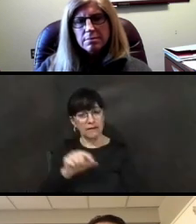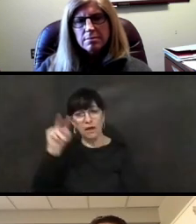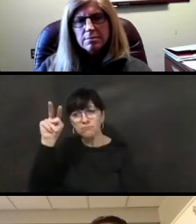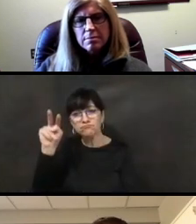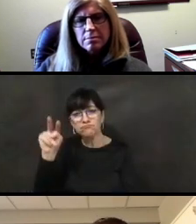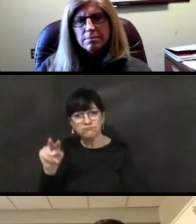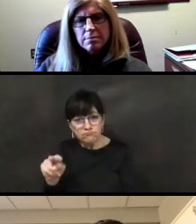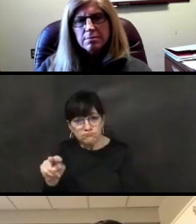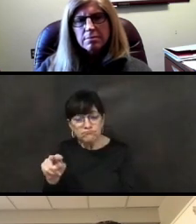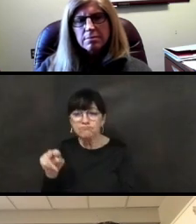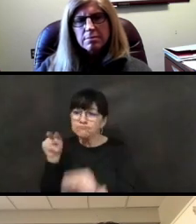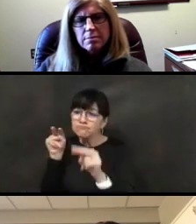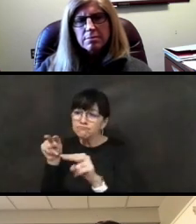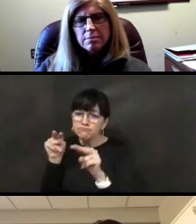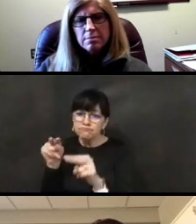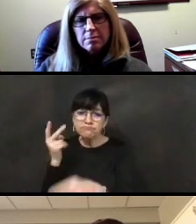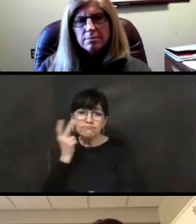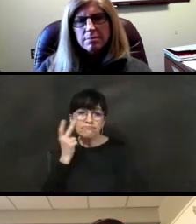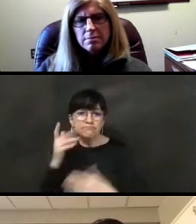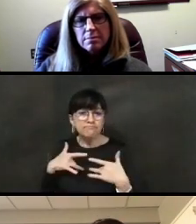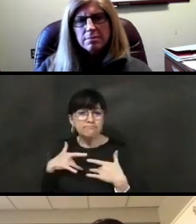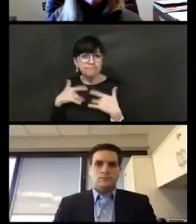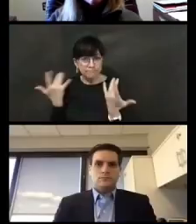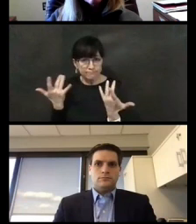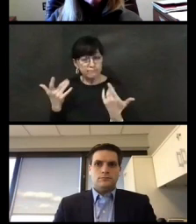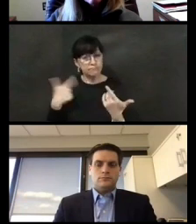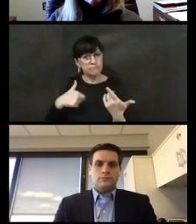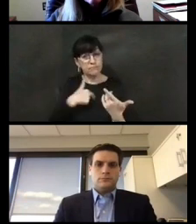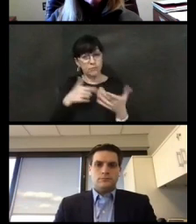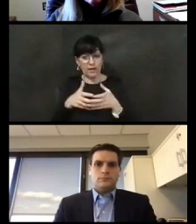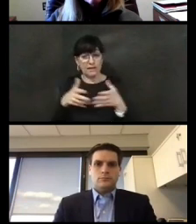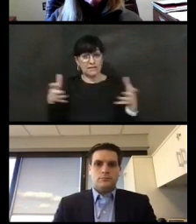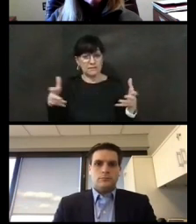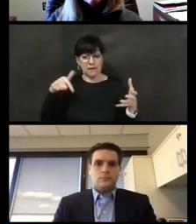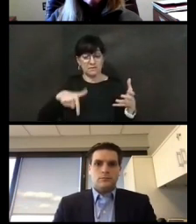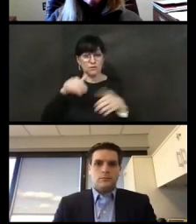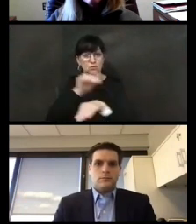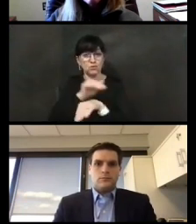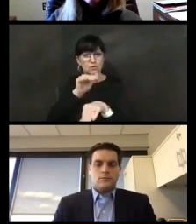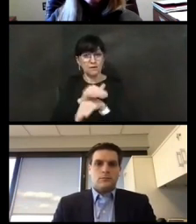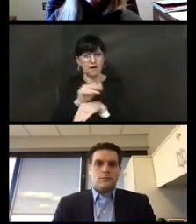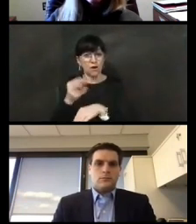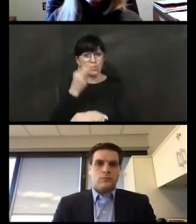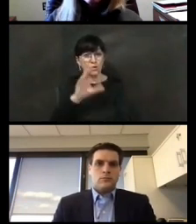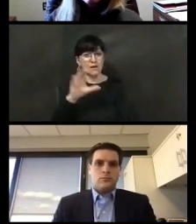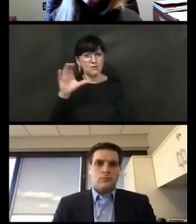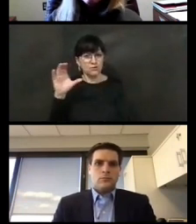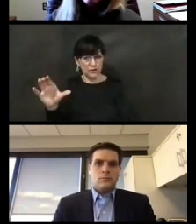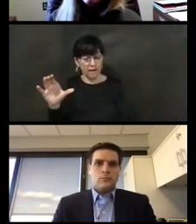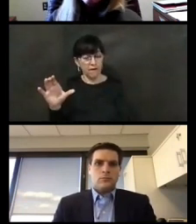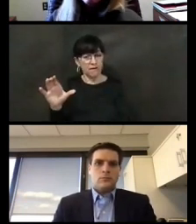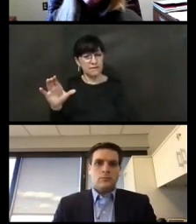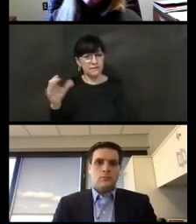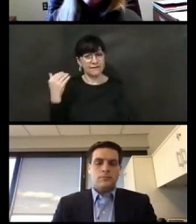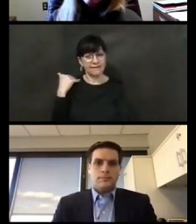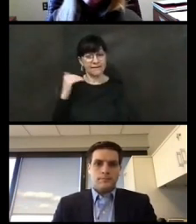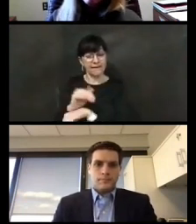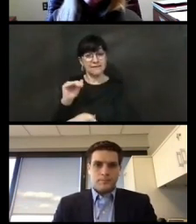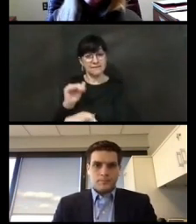expanded testing here in Newcastle County, where tonight we are focused. And last week, we know Governor Carney declared